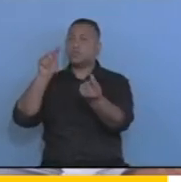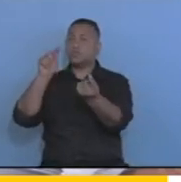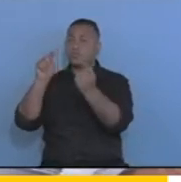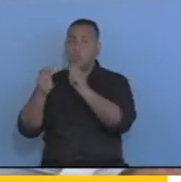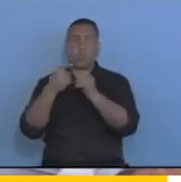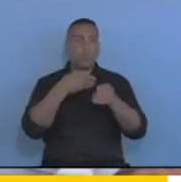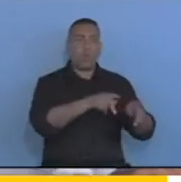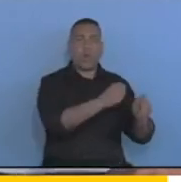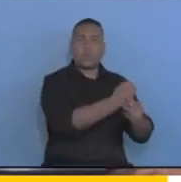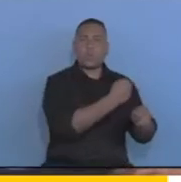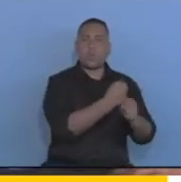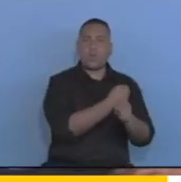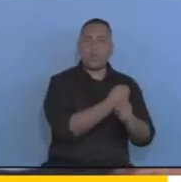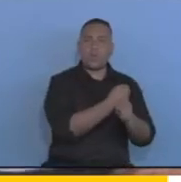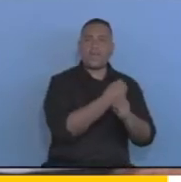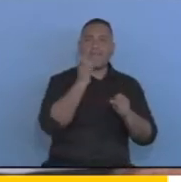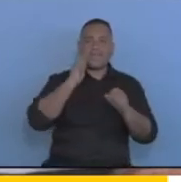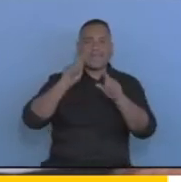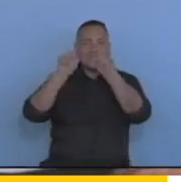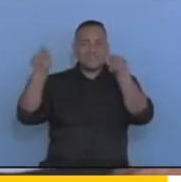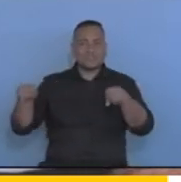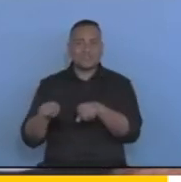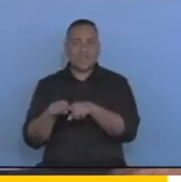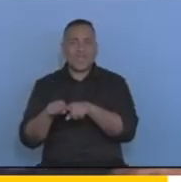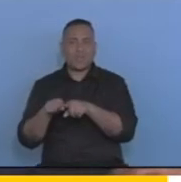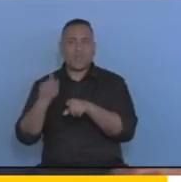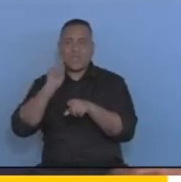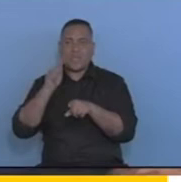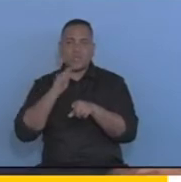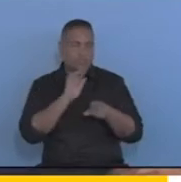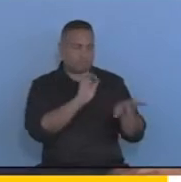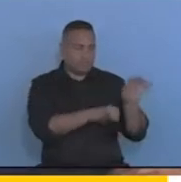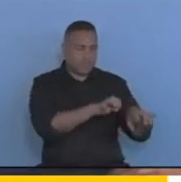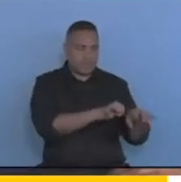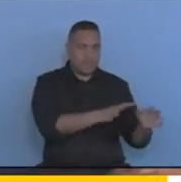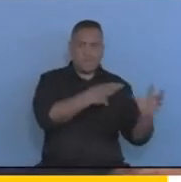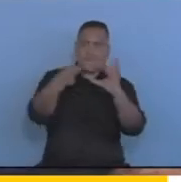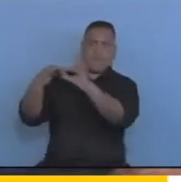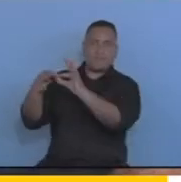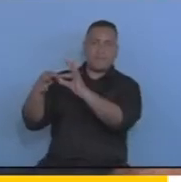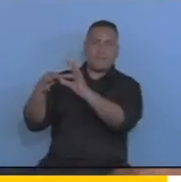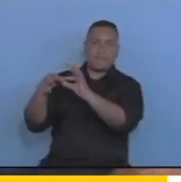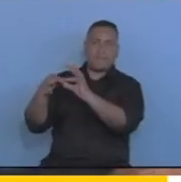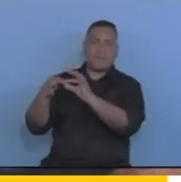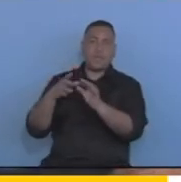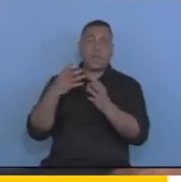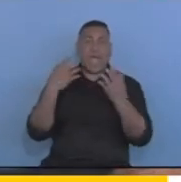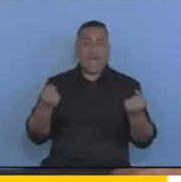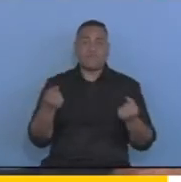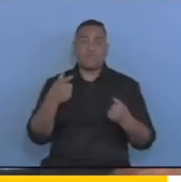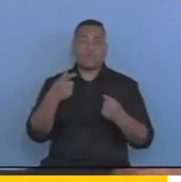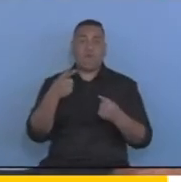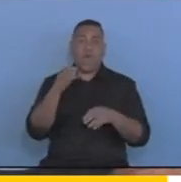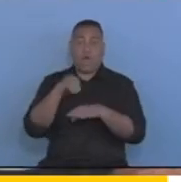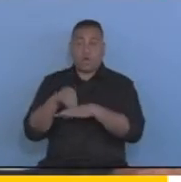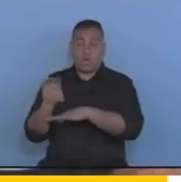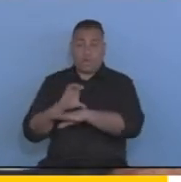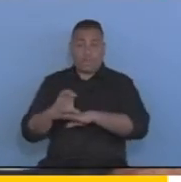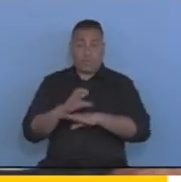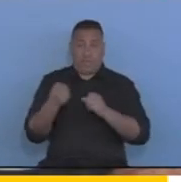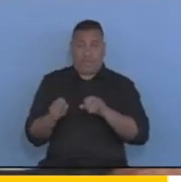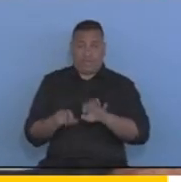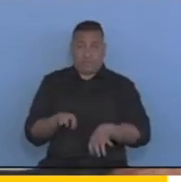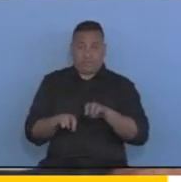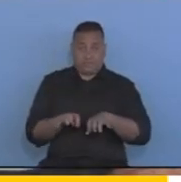they program. We also now have simulation software where you can have on your computer, you can build a